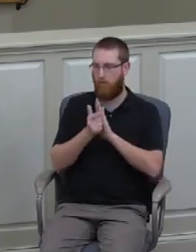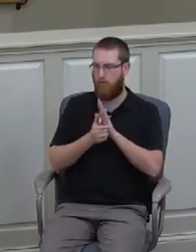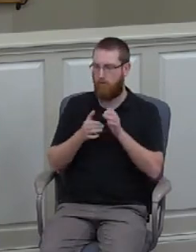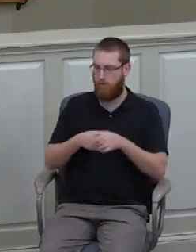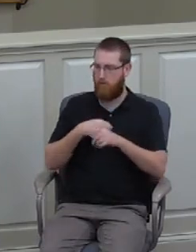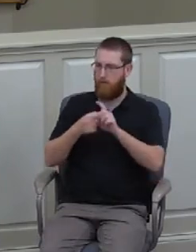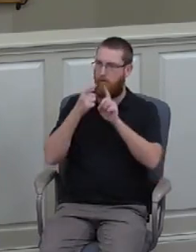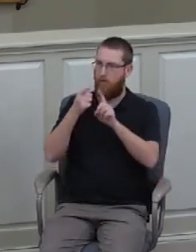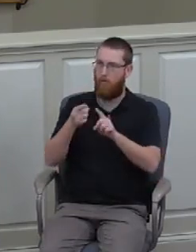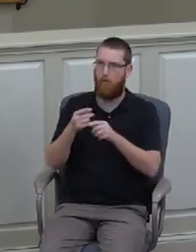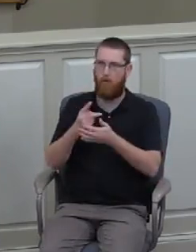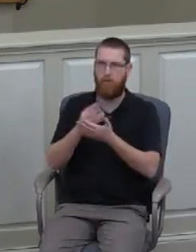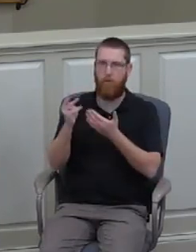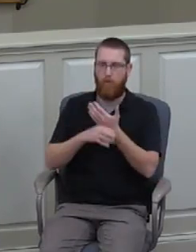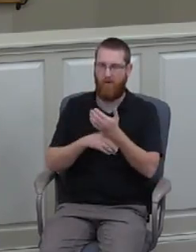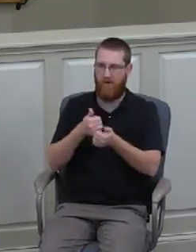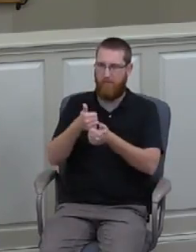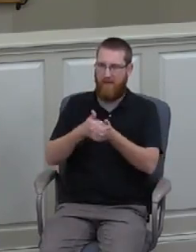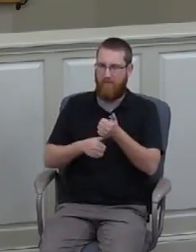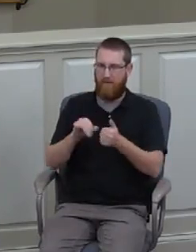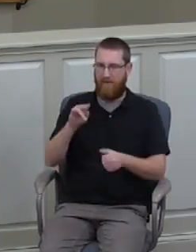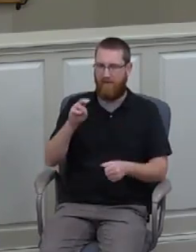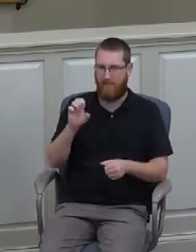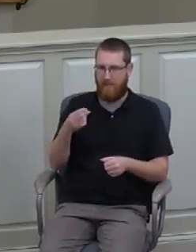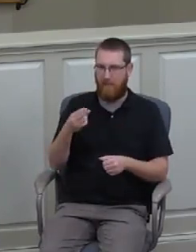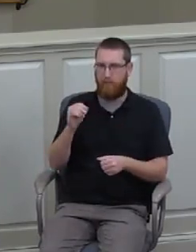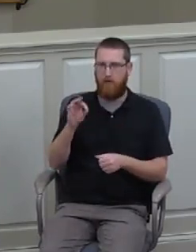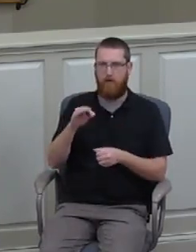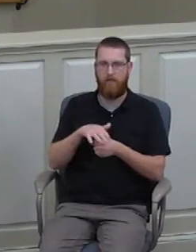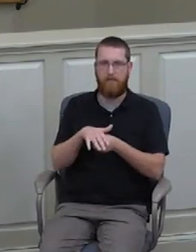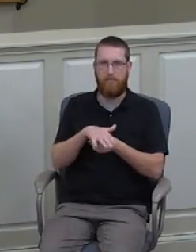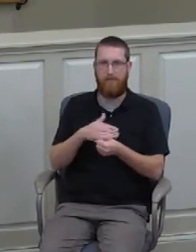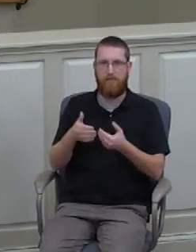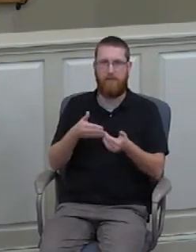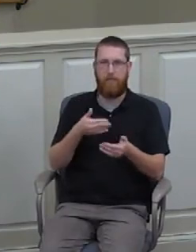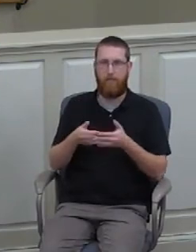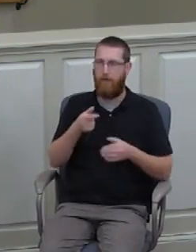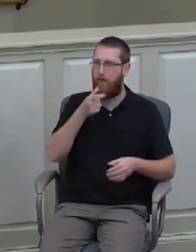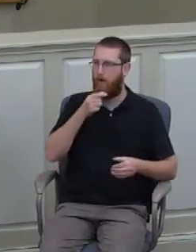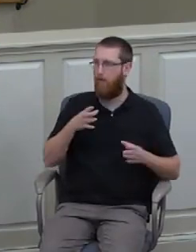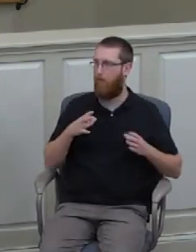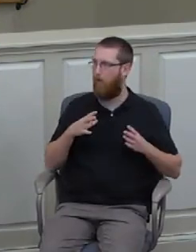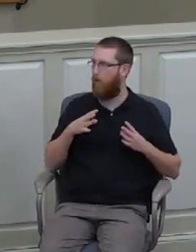every inch of programmable space, regardless of ownership. Yes.